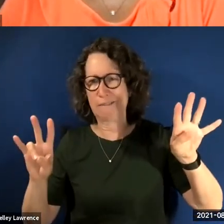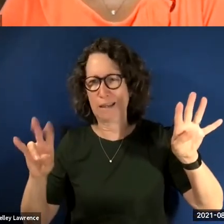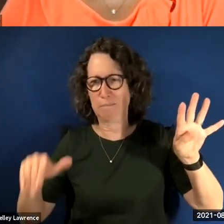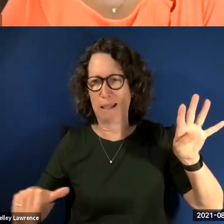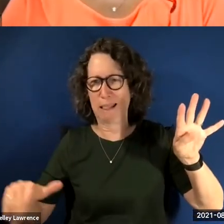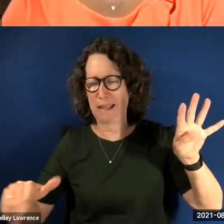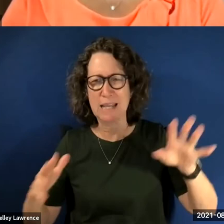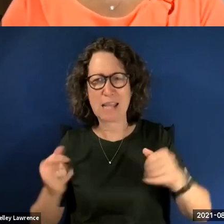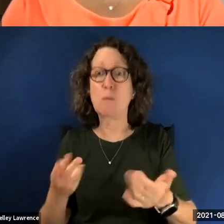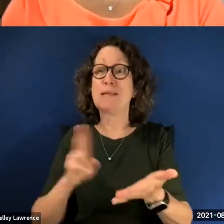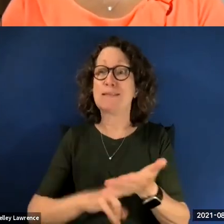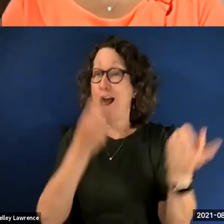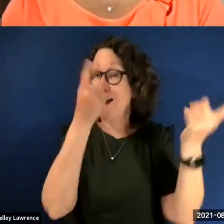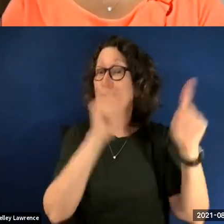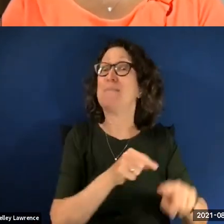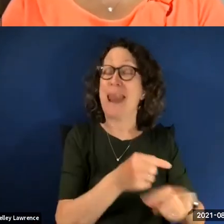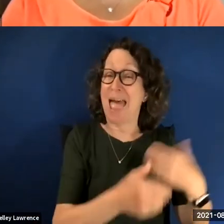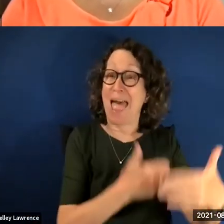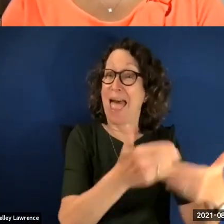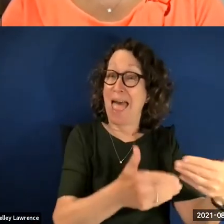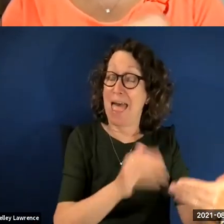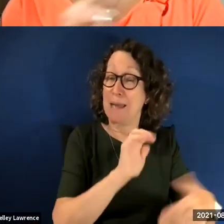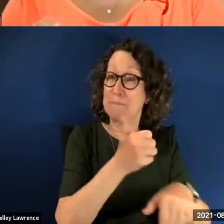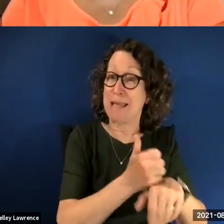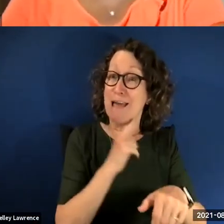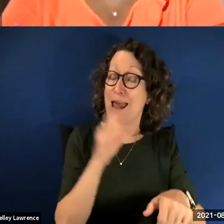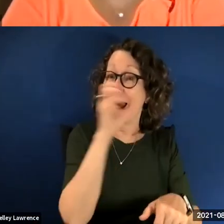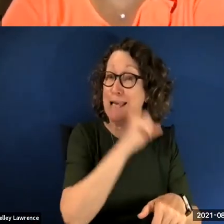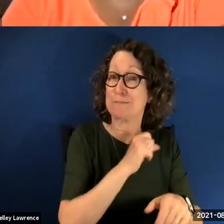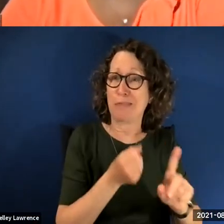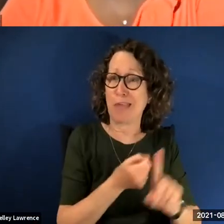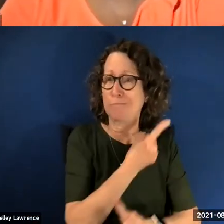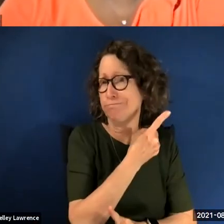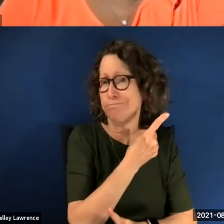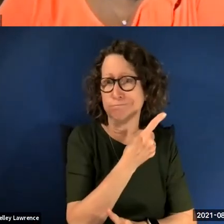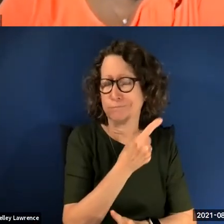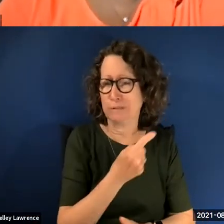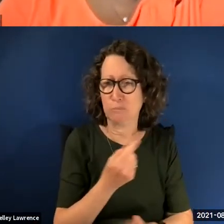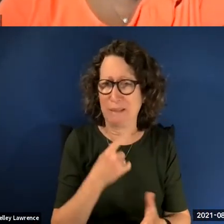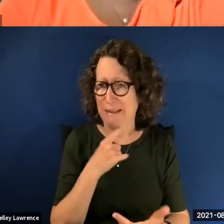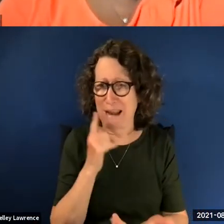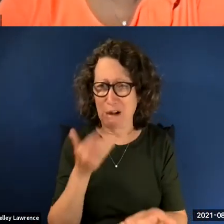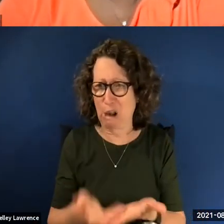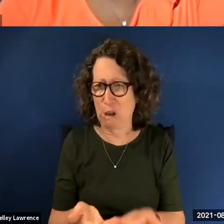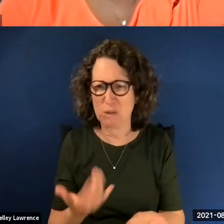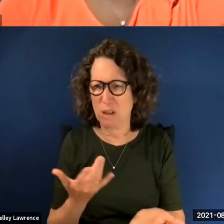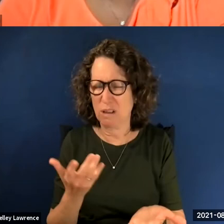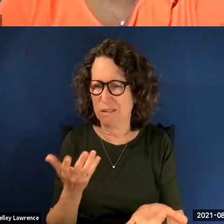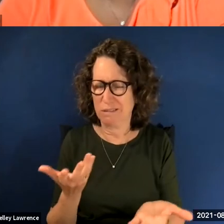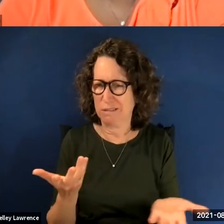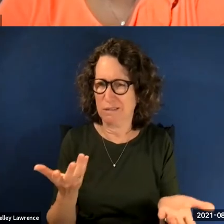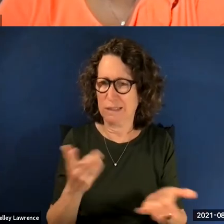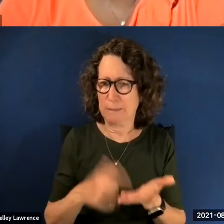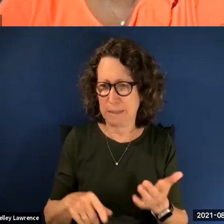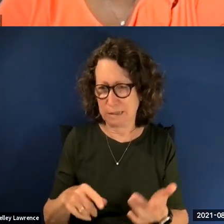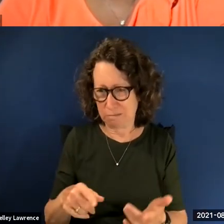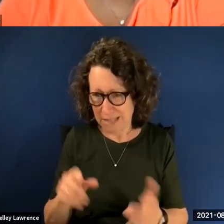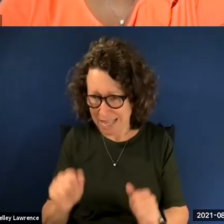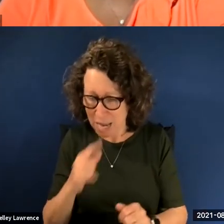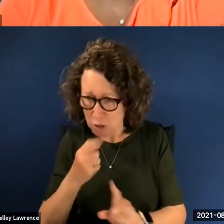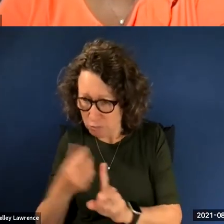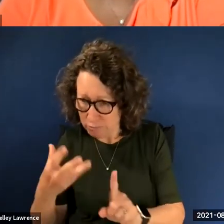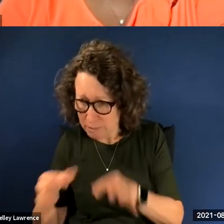actually signed an agreement based on an estimate that was so far off? What went into that, if Mr. Vizzolini can